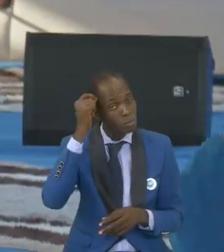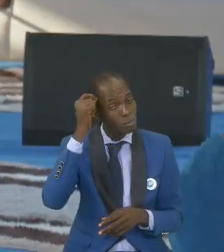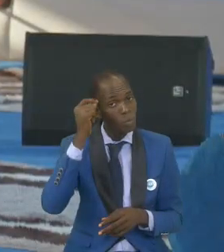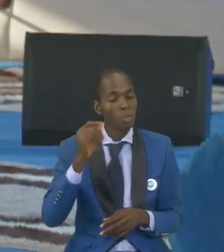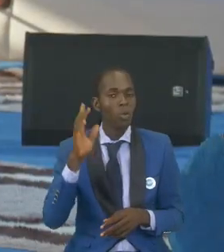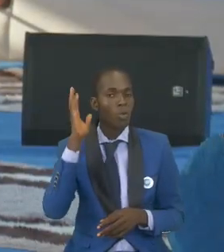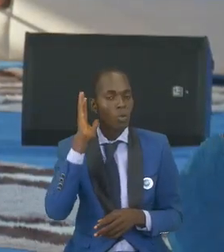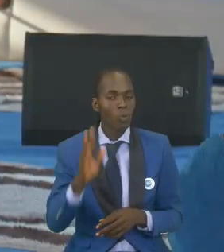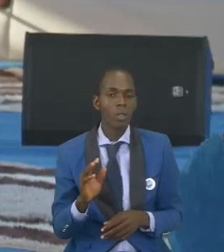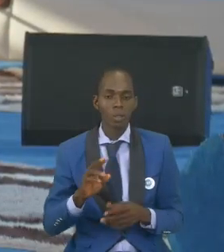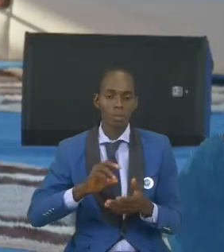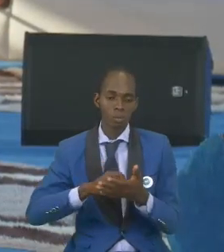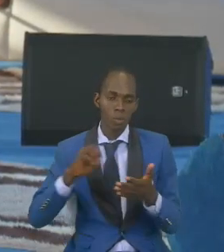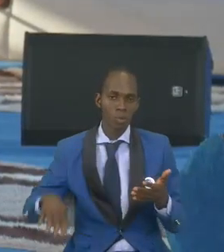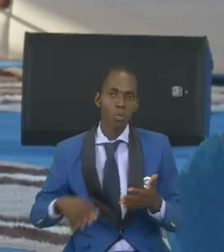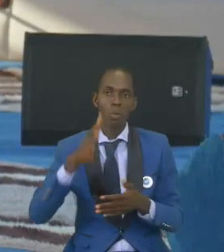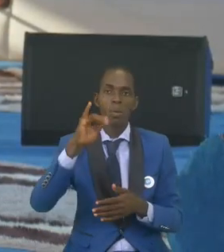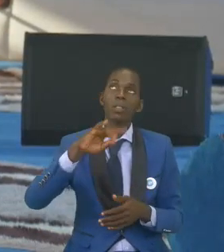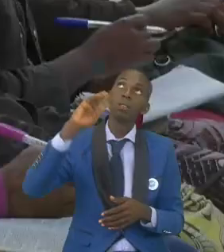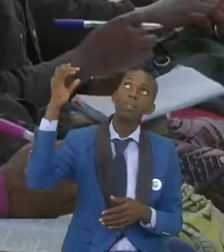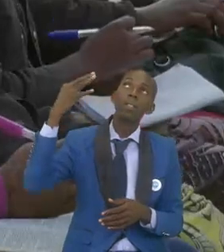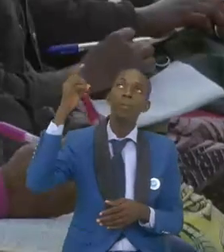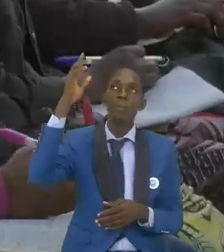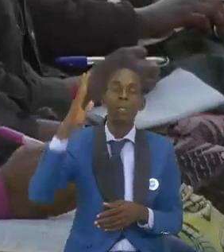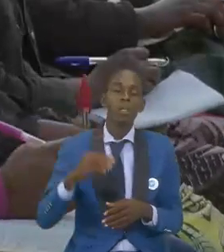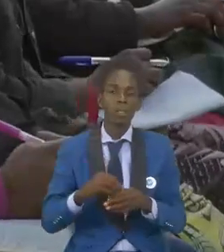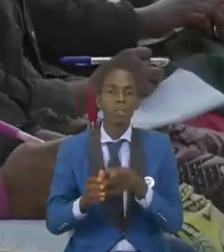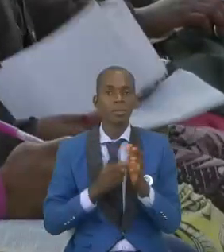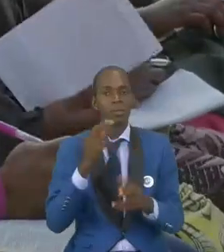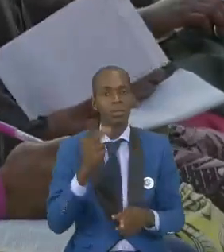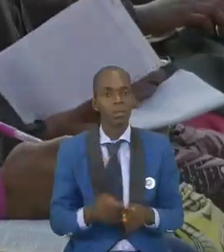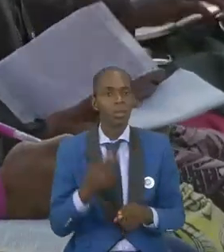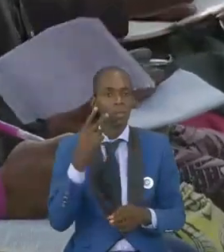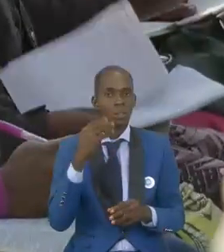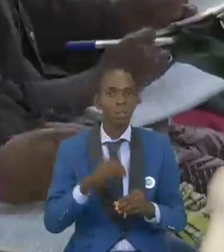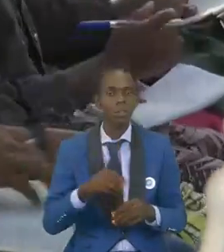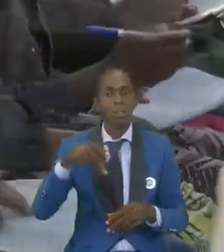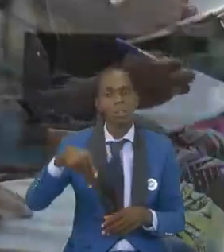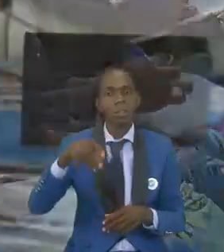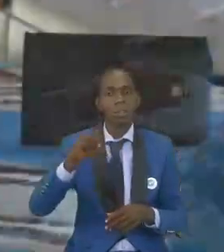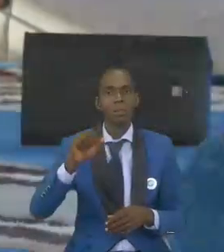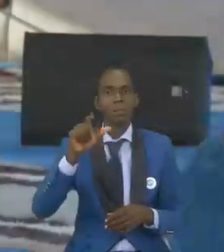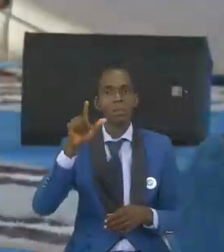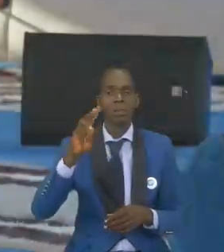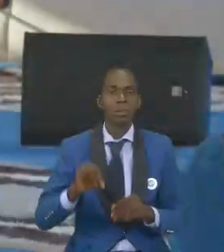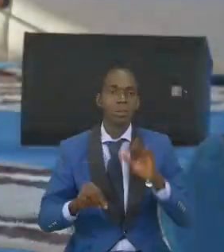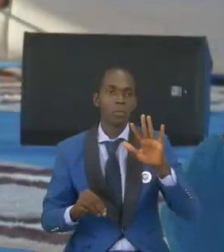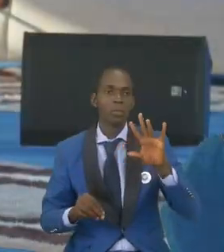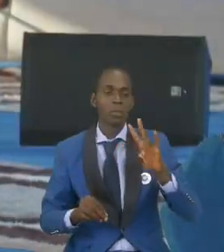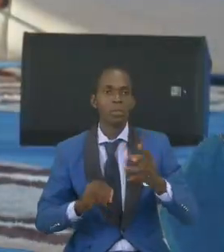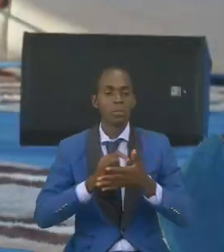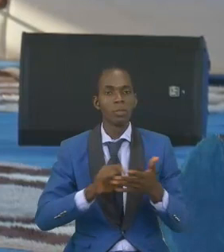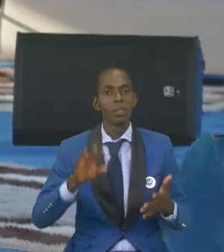away by the grace of God in Jesus' name. Amen. Look at Psalm 57. And I'm reading from verse